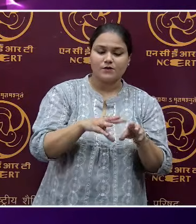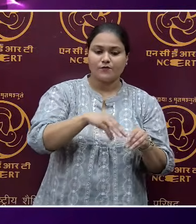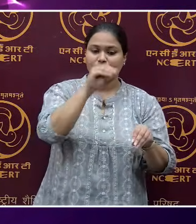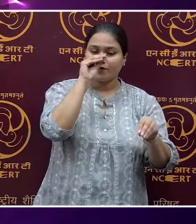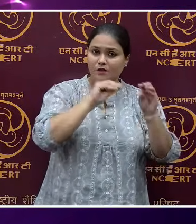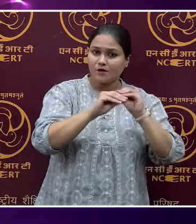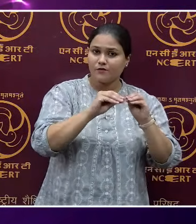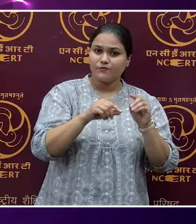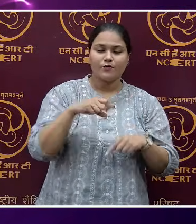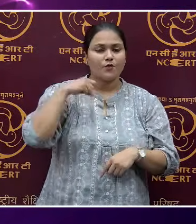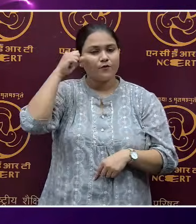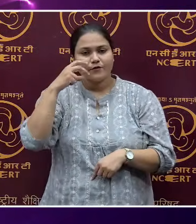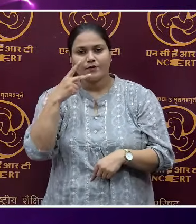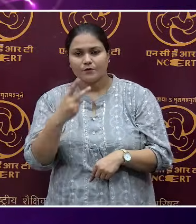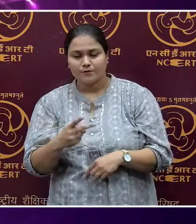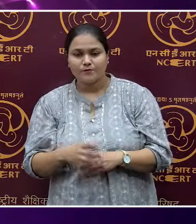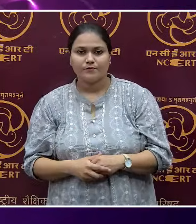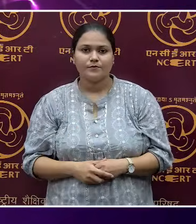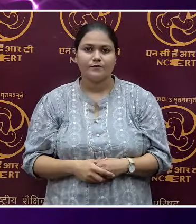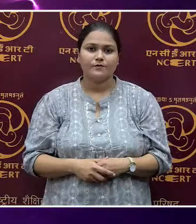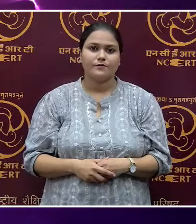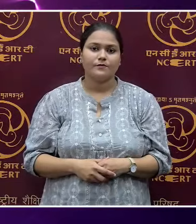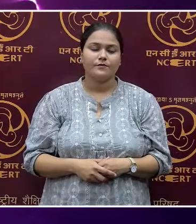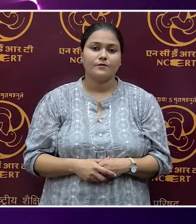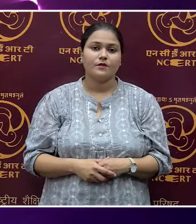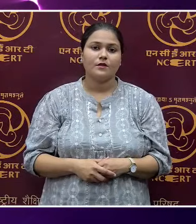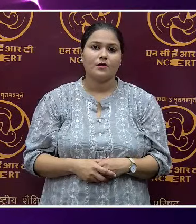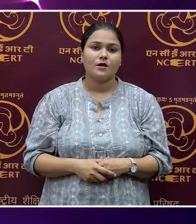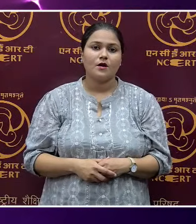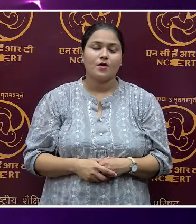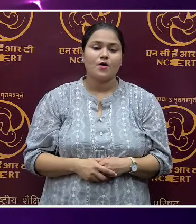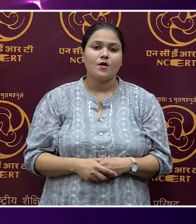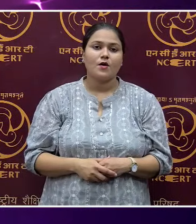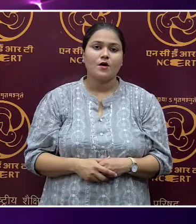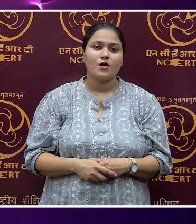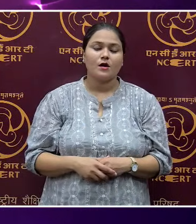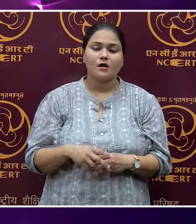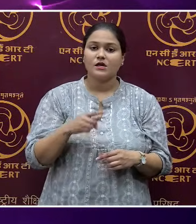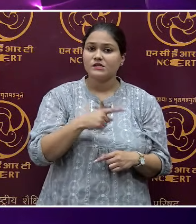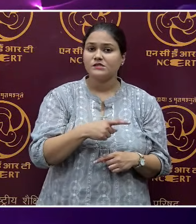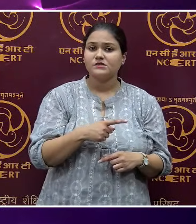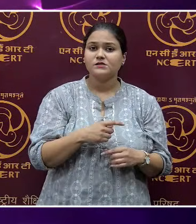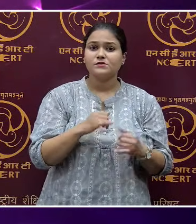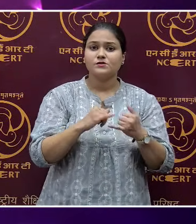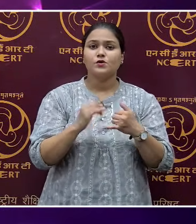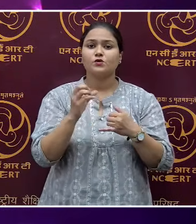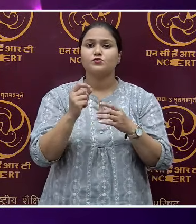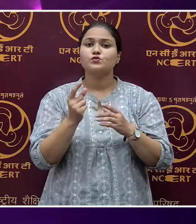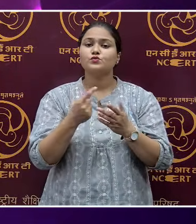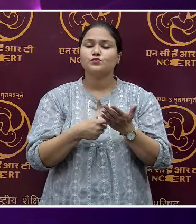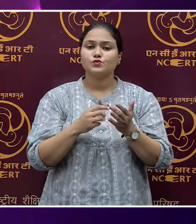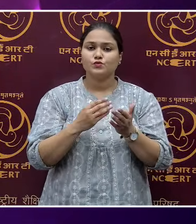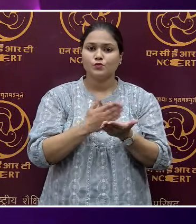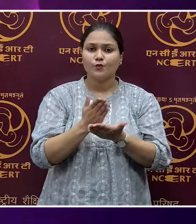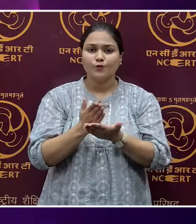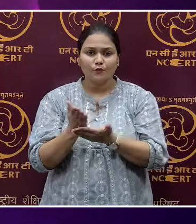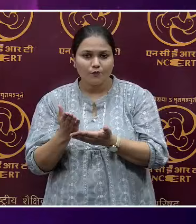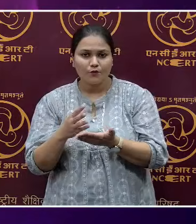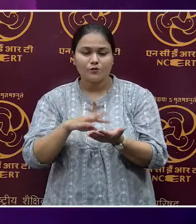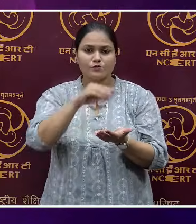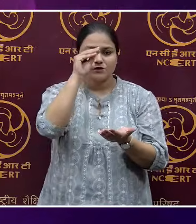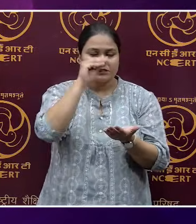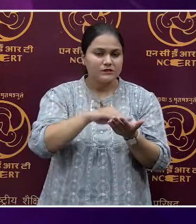video. Yes. Okay. In the this code, this is actually source code in a computer language in a binary form. Okay.